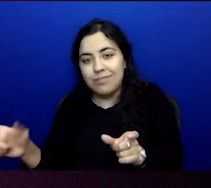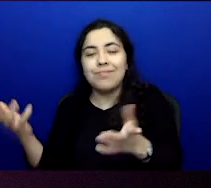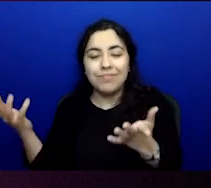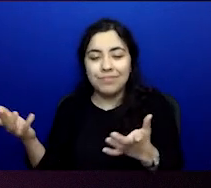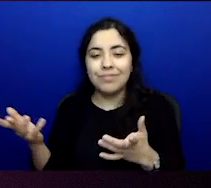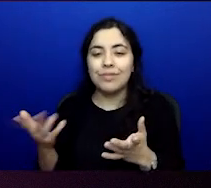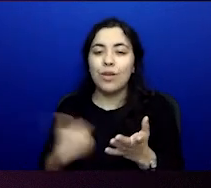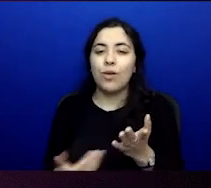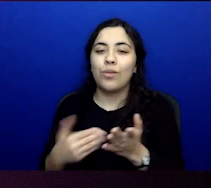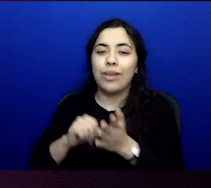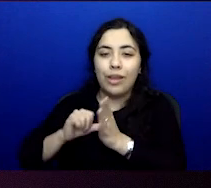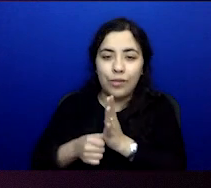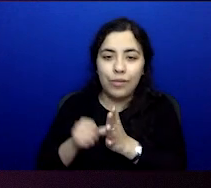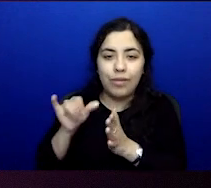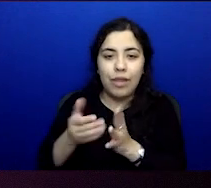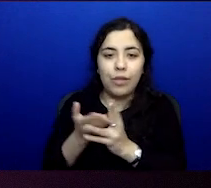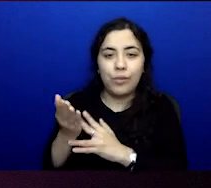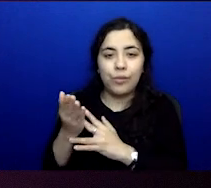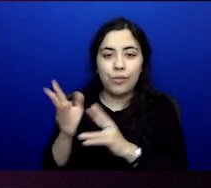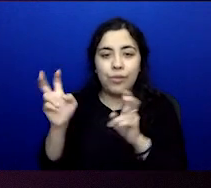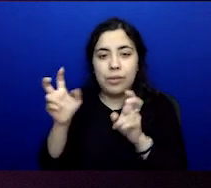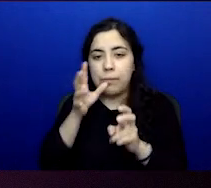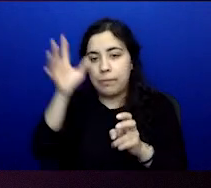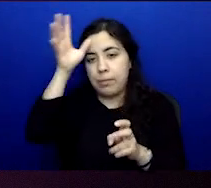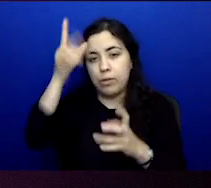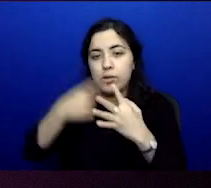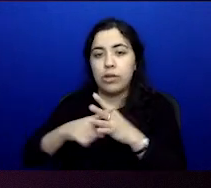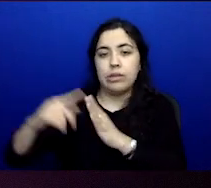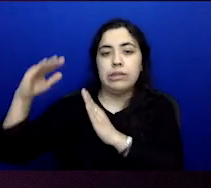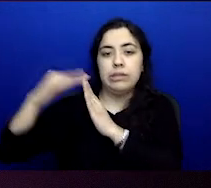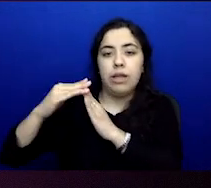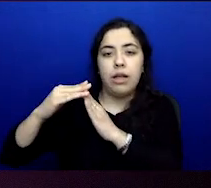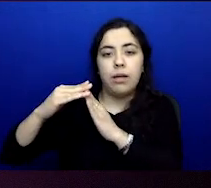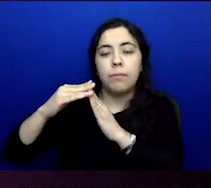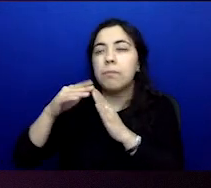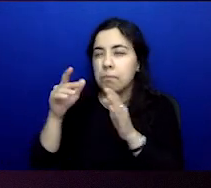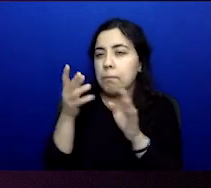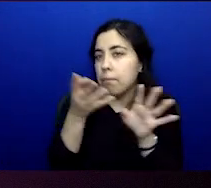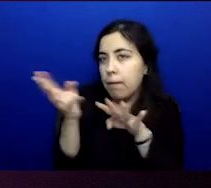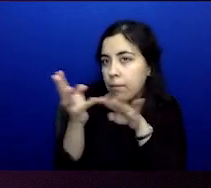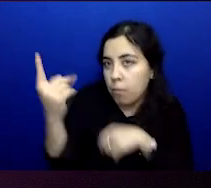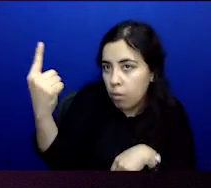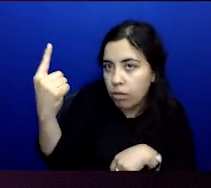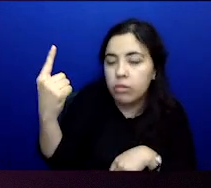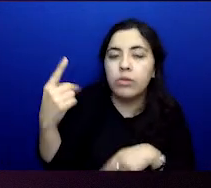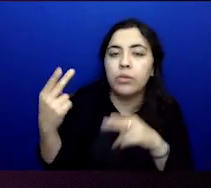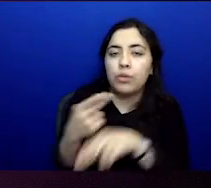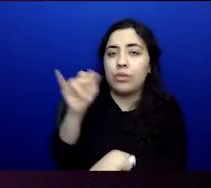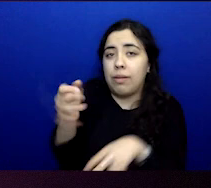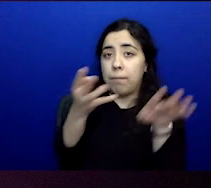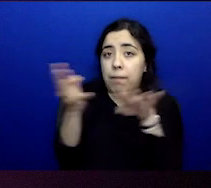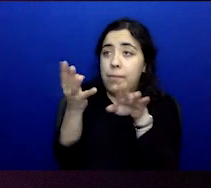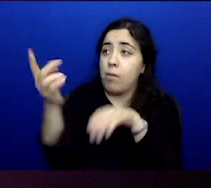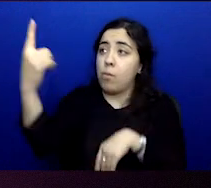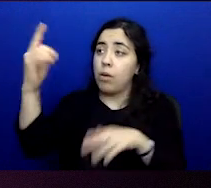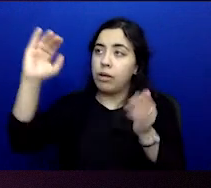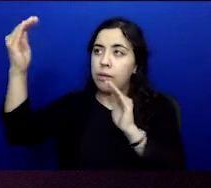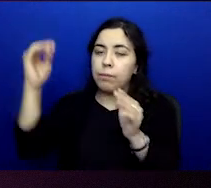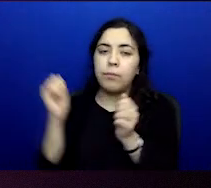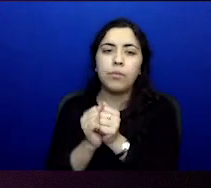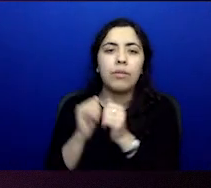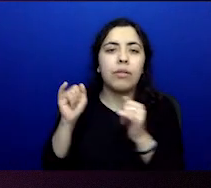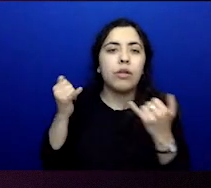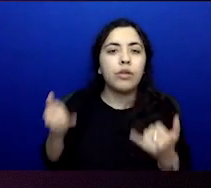iterate through that array of parents, and starting with the topmost hierarchy, which is pipeline 1. And we will use that to compare with